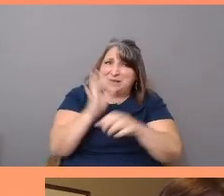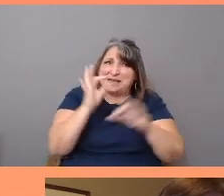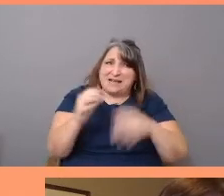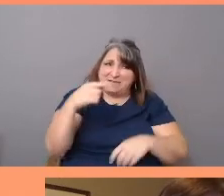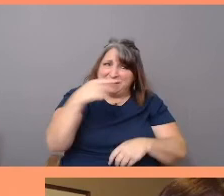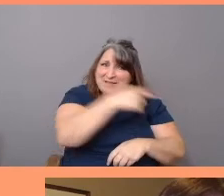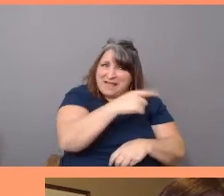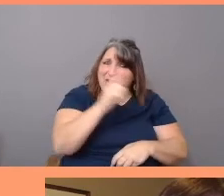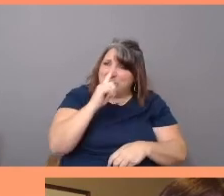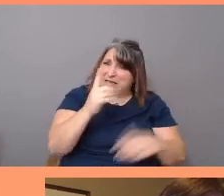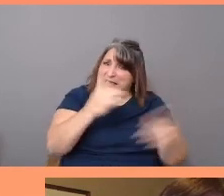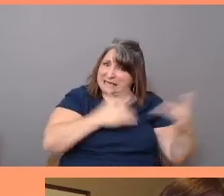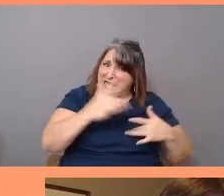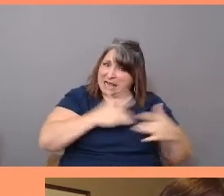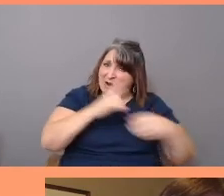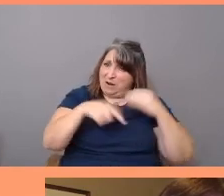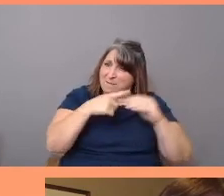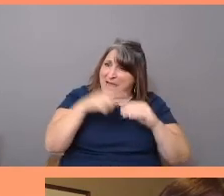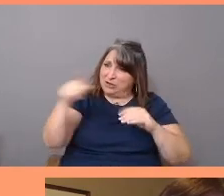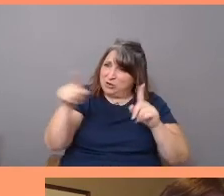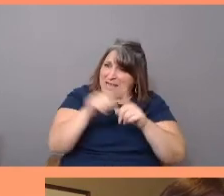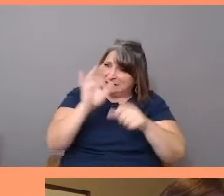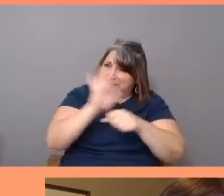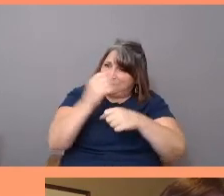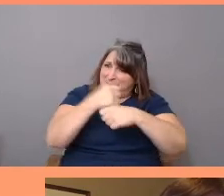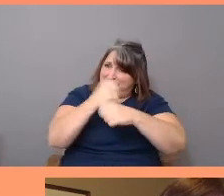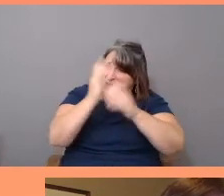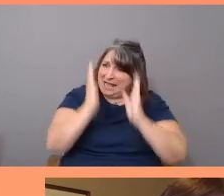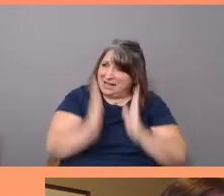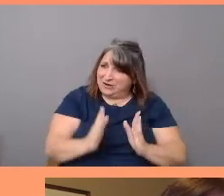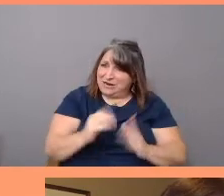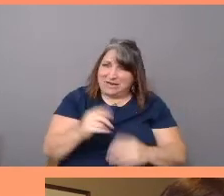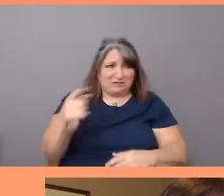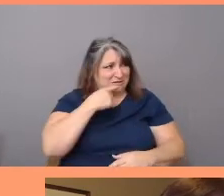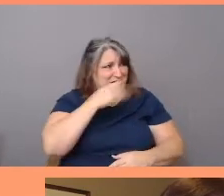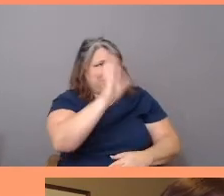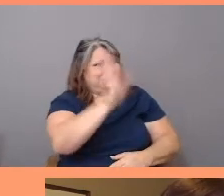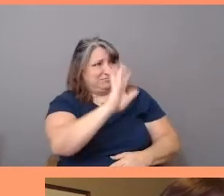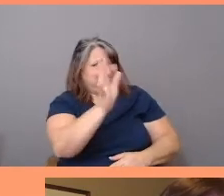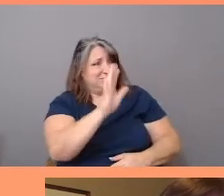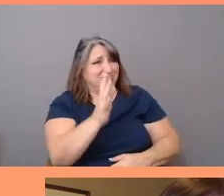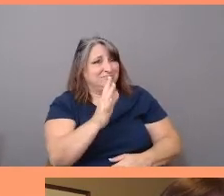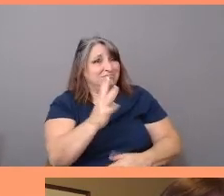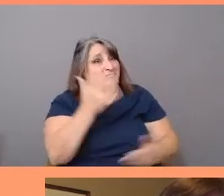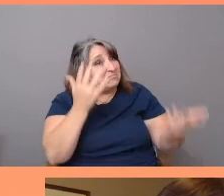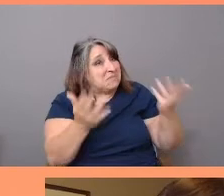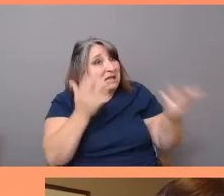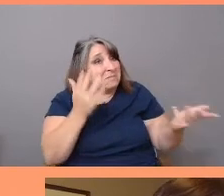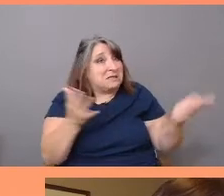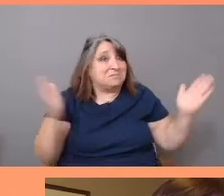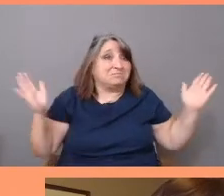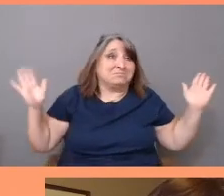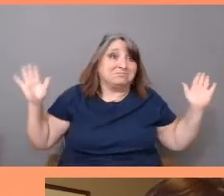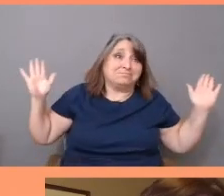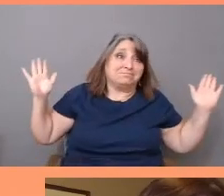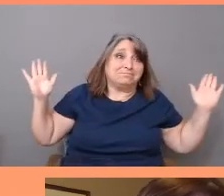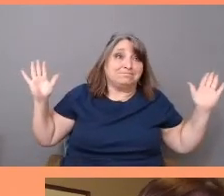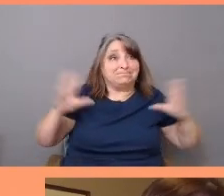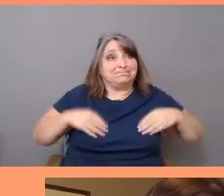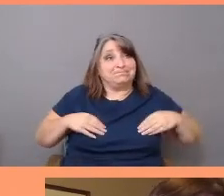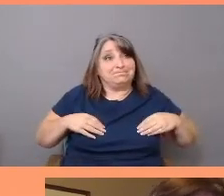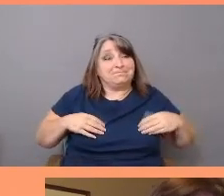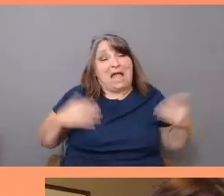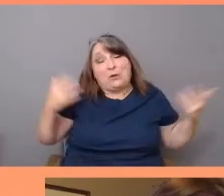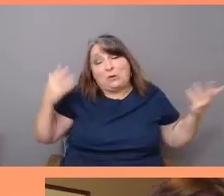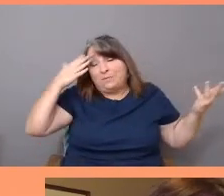really care about you as a filmmaker, and you call it out, maybe, I don't know.